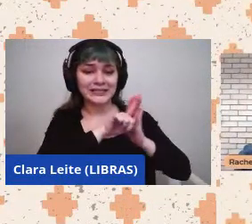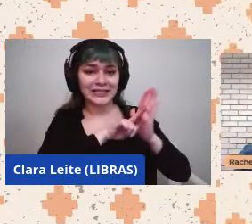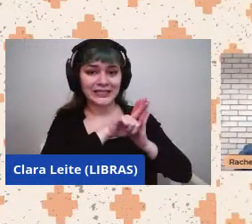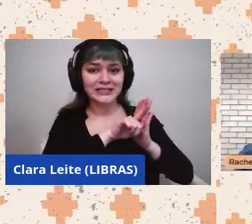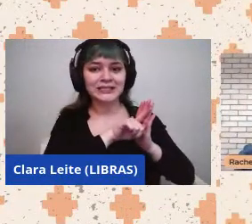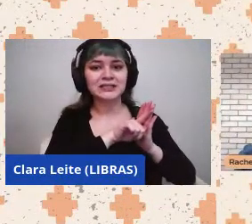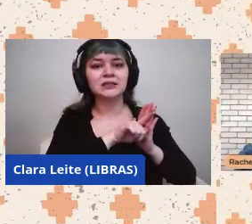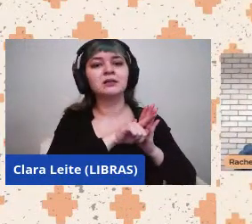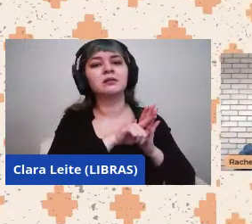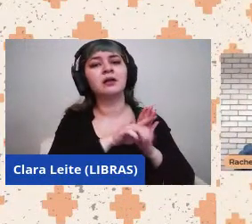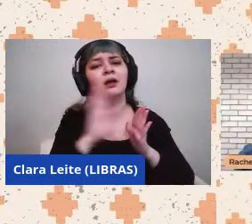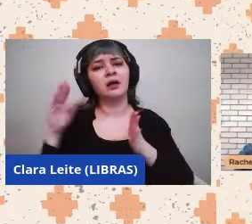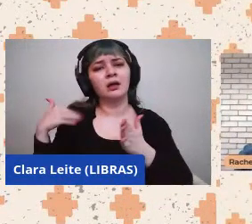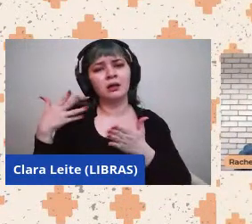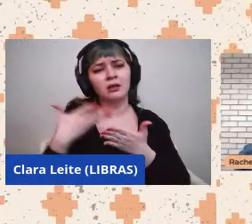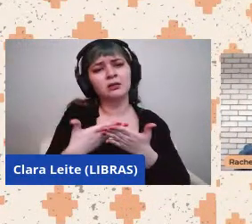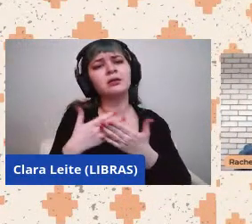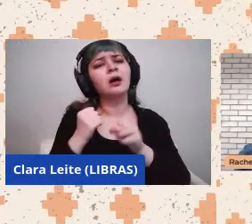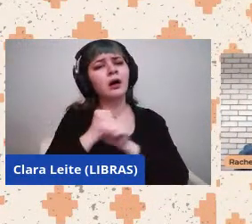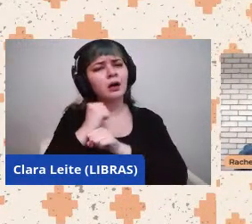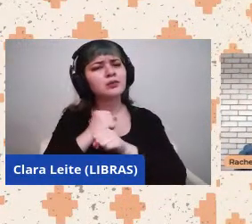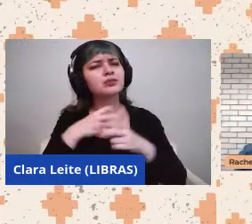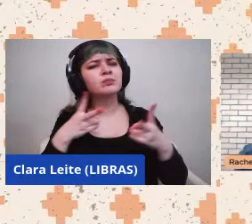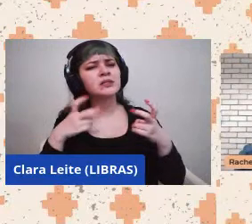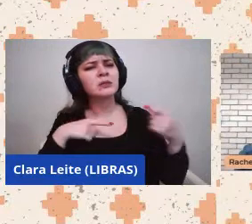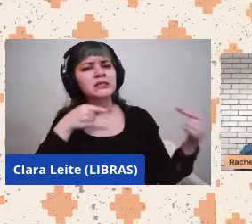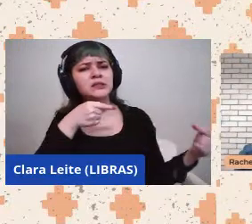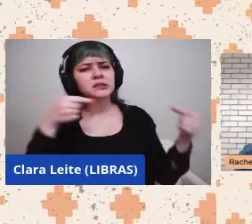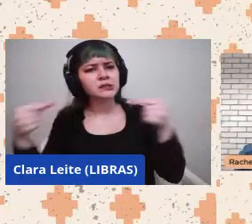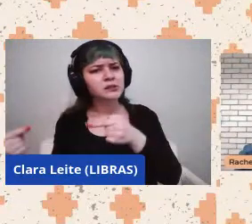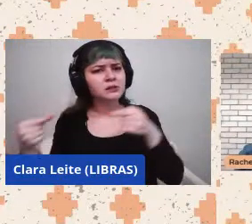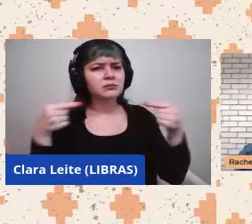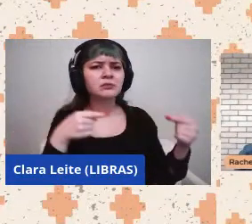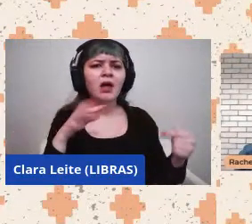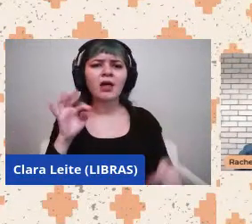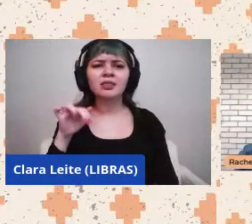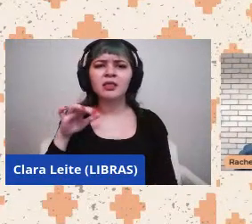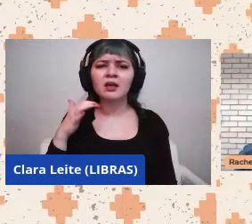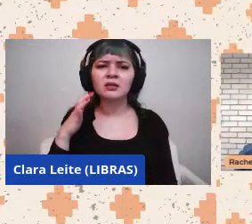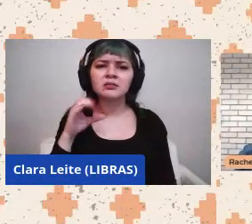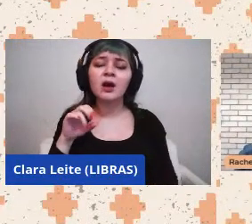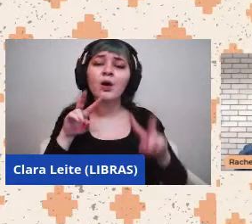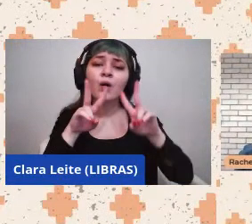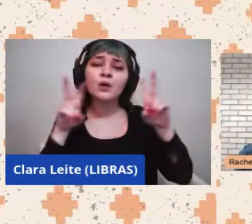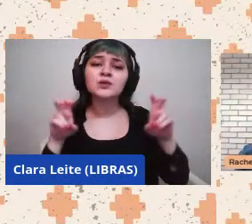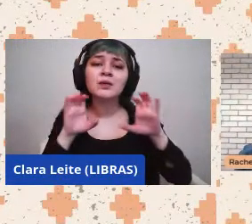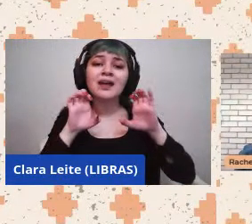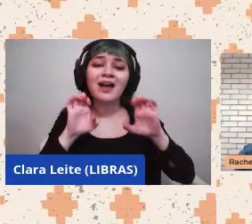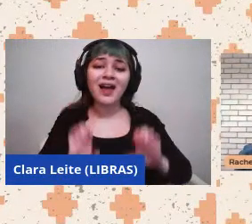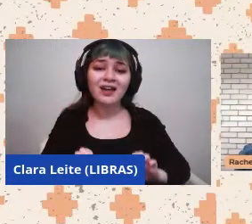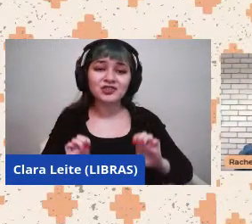over recent years, we have seen much more attention being given to the ethics of